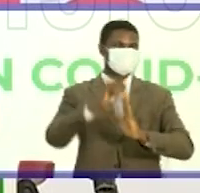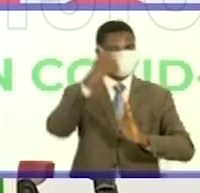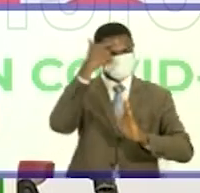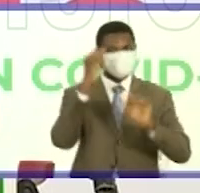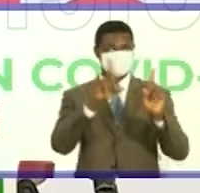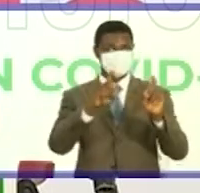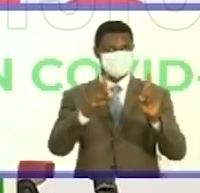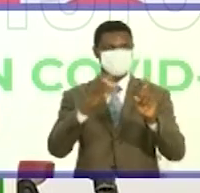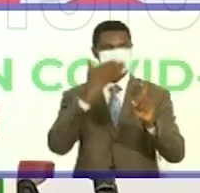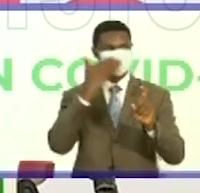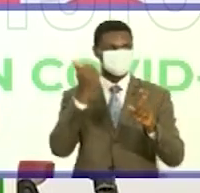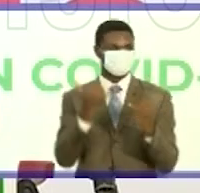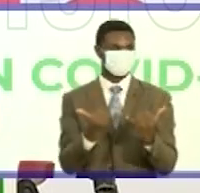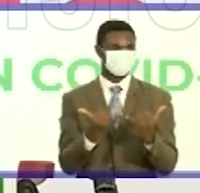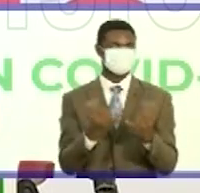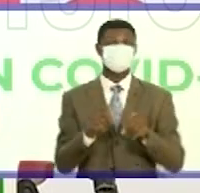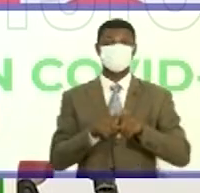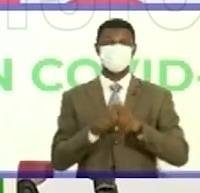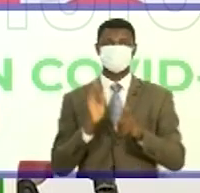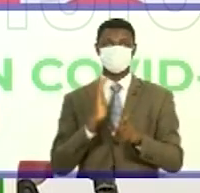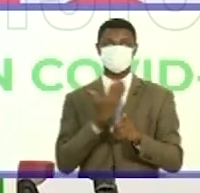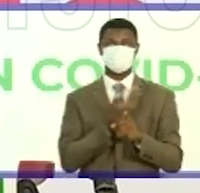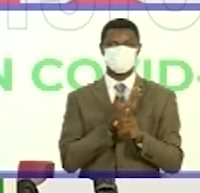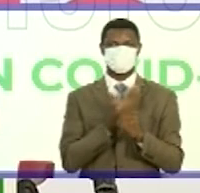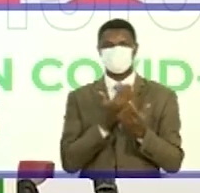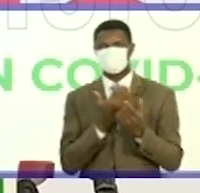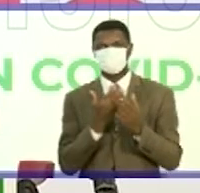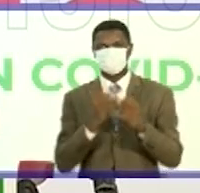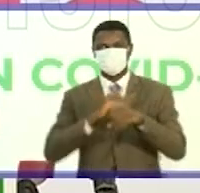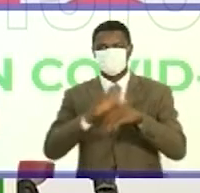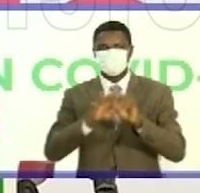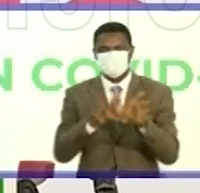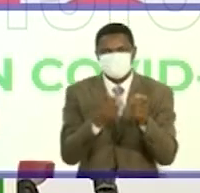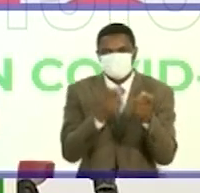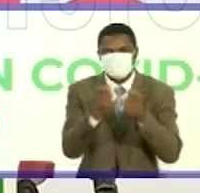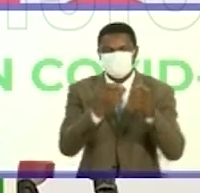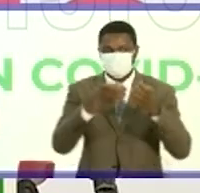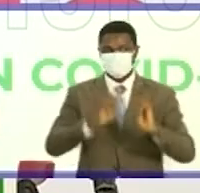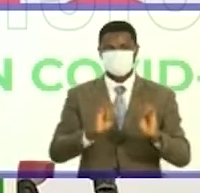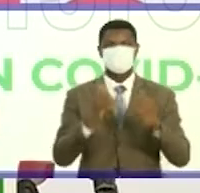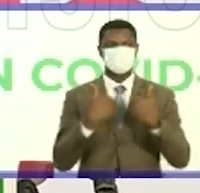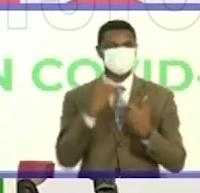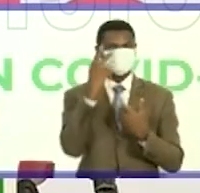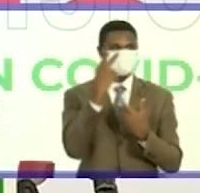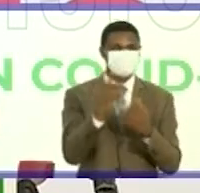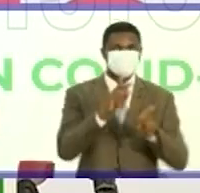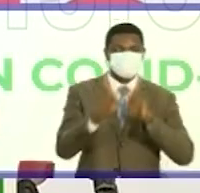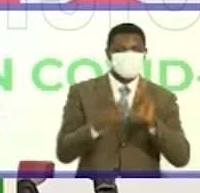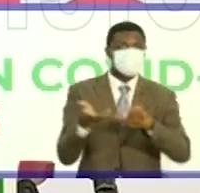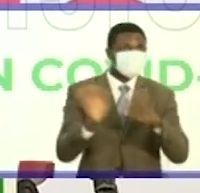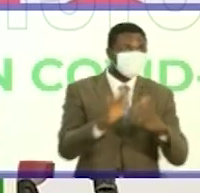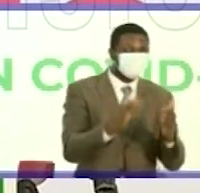Likewise, our case management efforts have also seen a reduction in the fatality rate